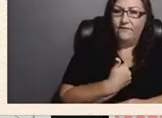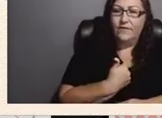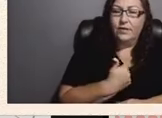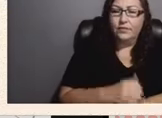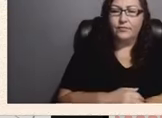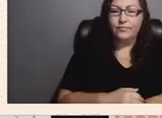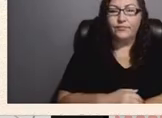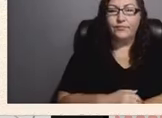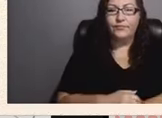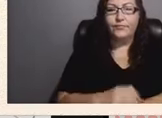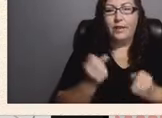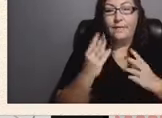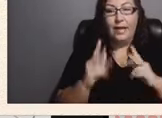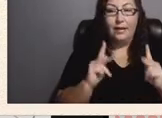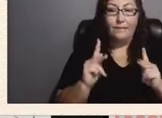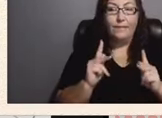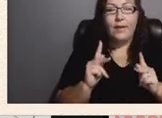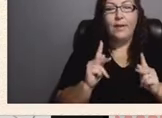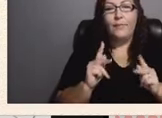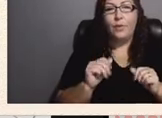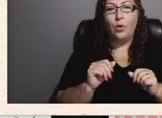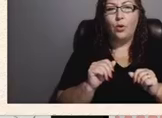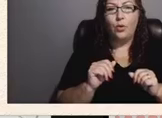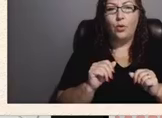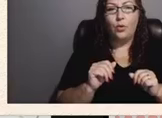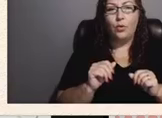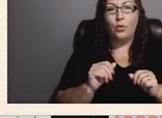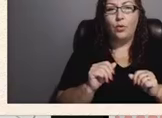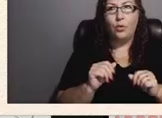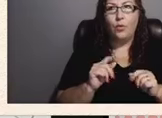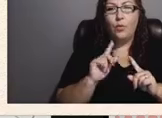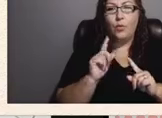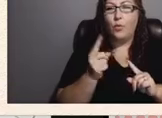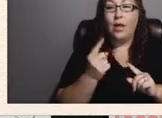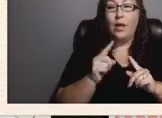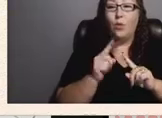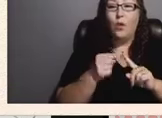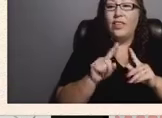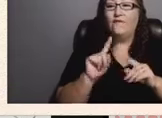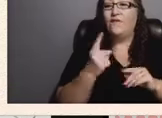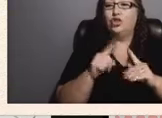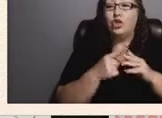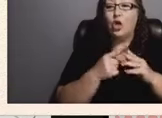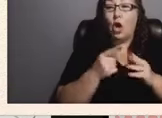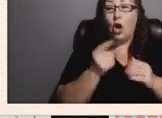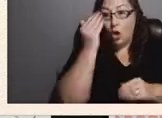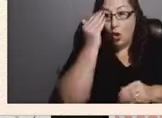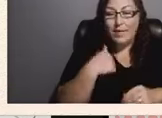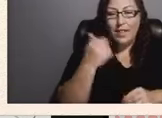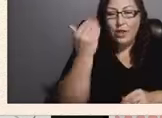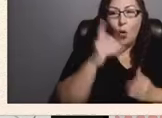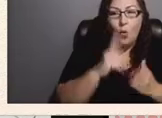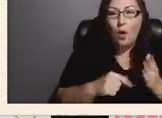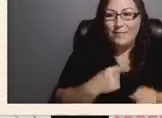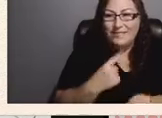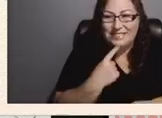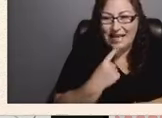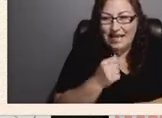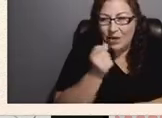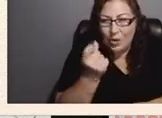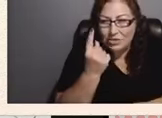lot of people, when they begin to get to know me, they don't know what I'm saying. They don't